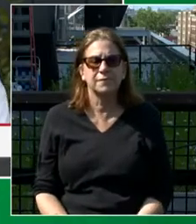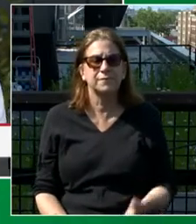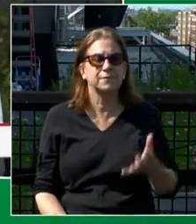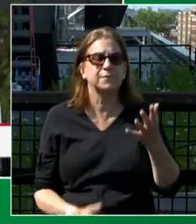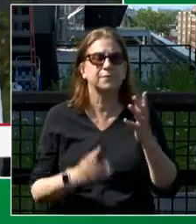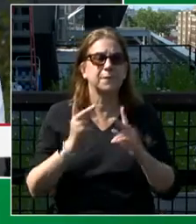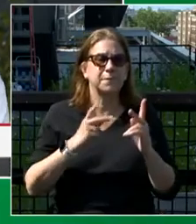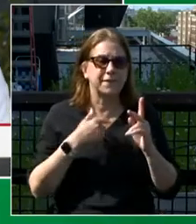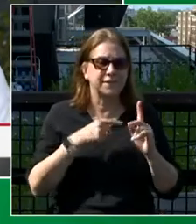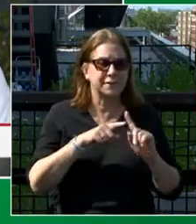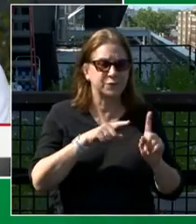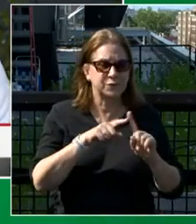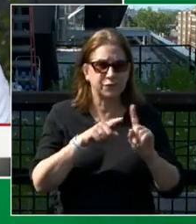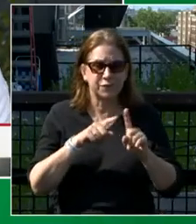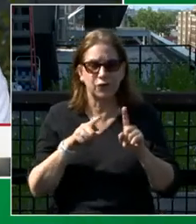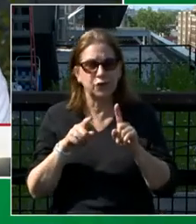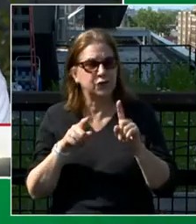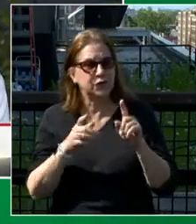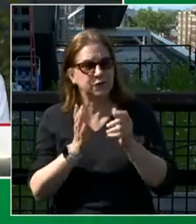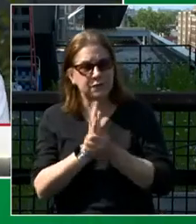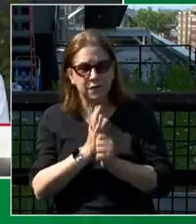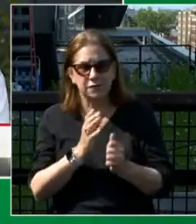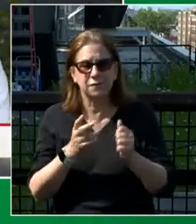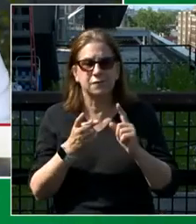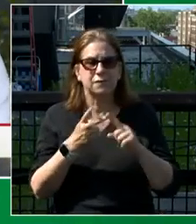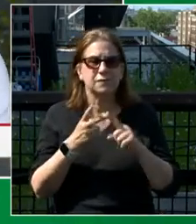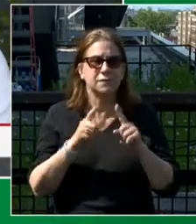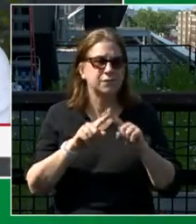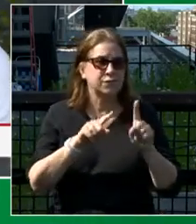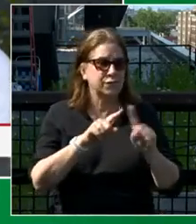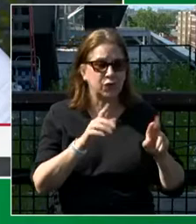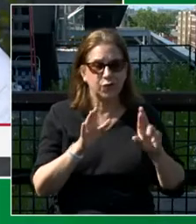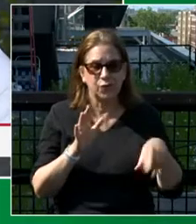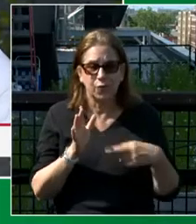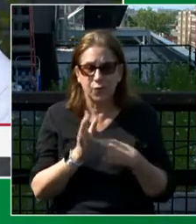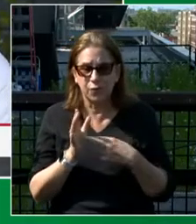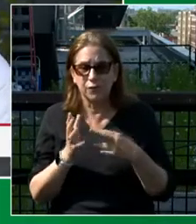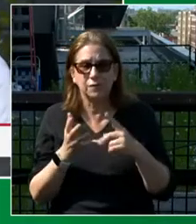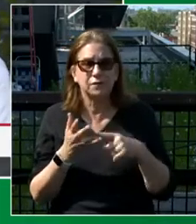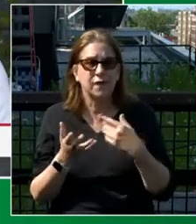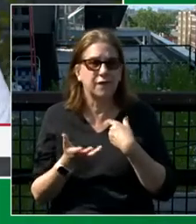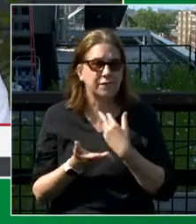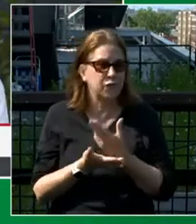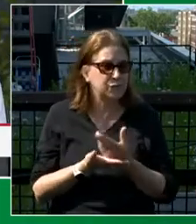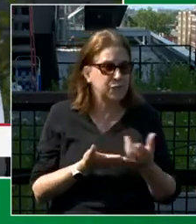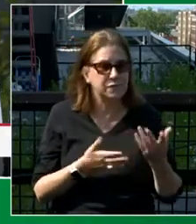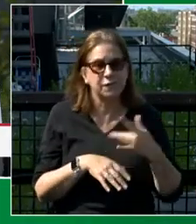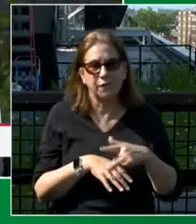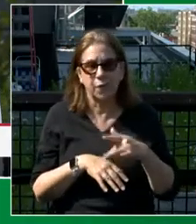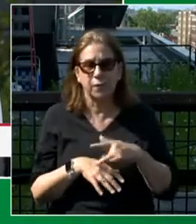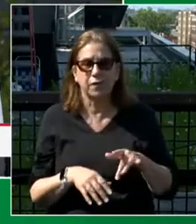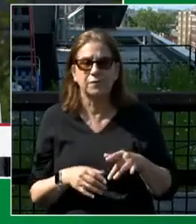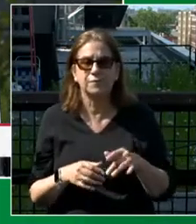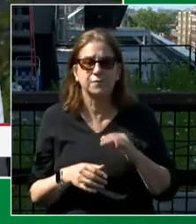regulations, or knowing like what is allowed, or even knowing like what resources are available to us. Like